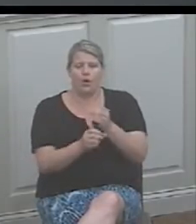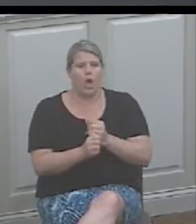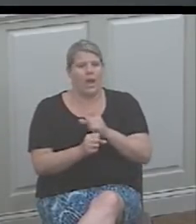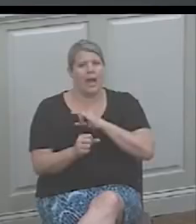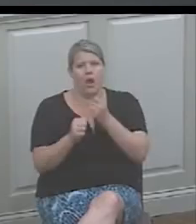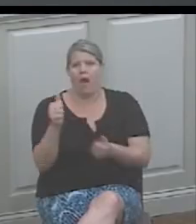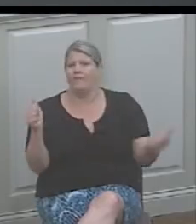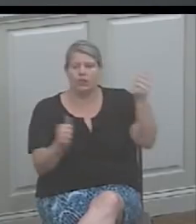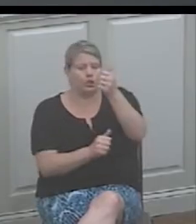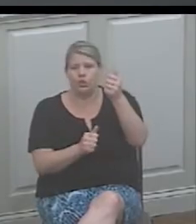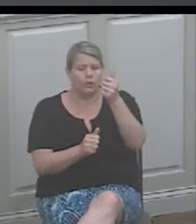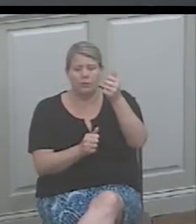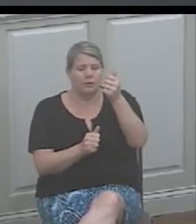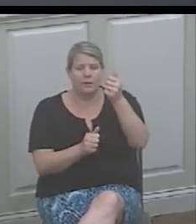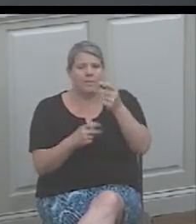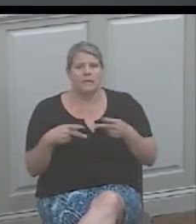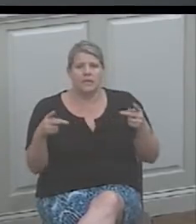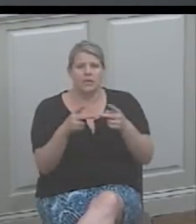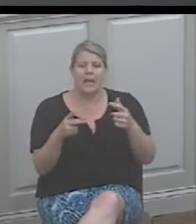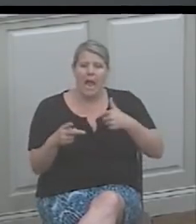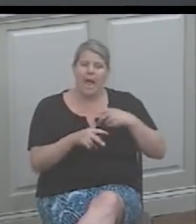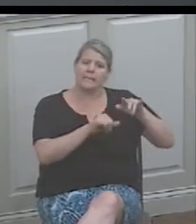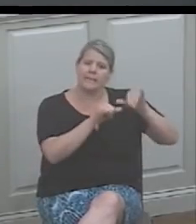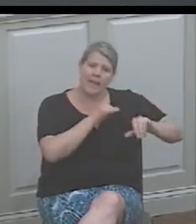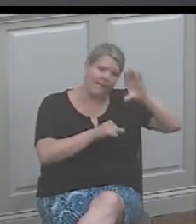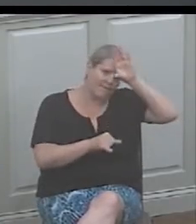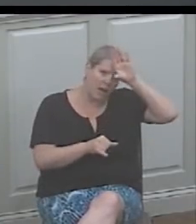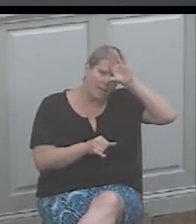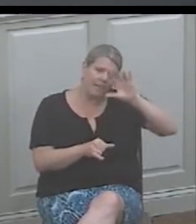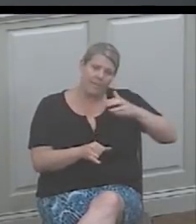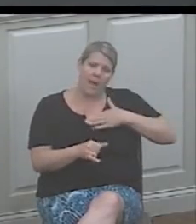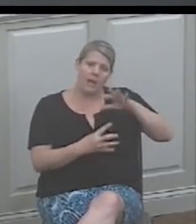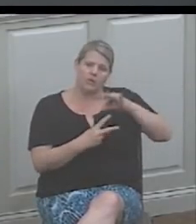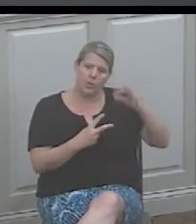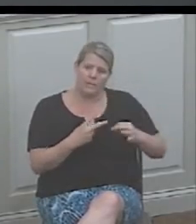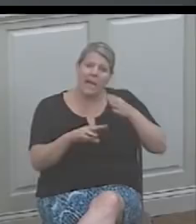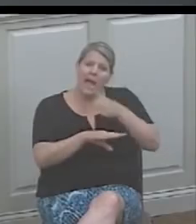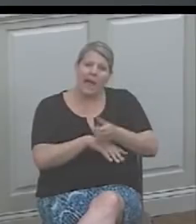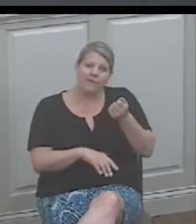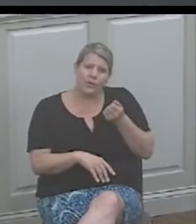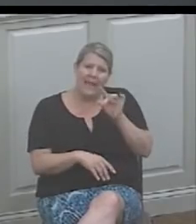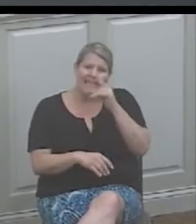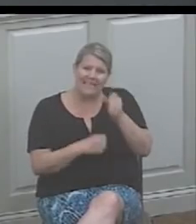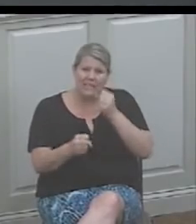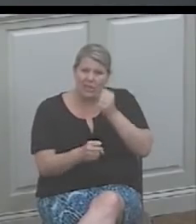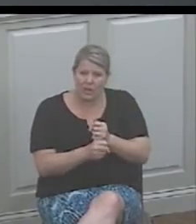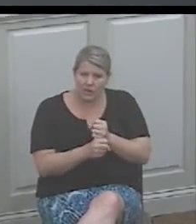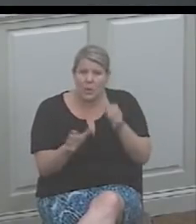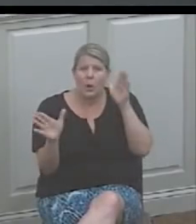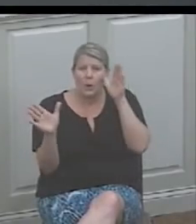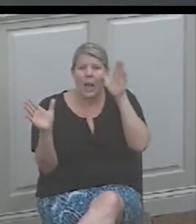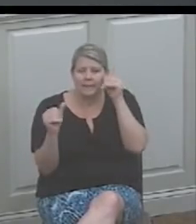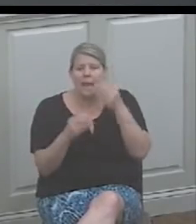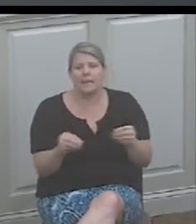a firefighter and be on the truck. That was my choice. But after 18 years, you'd think there'd be a little more than that. Yes, you